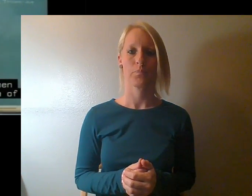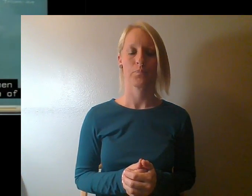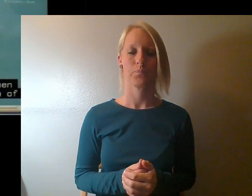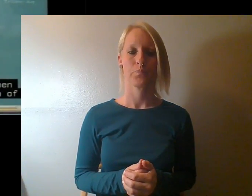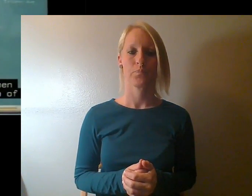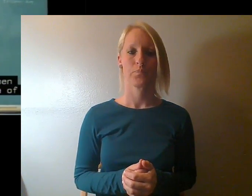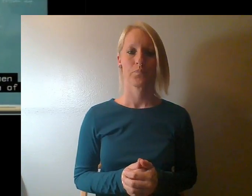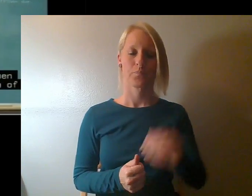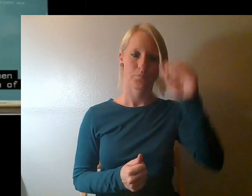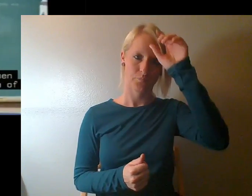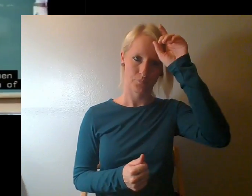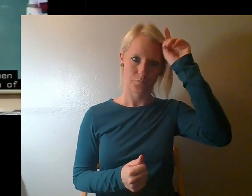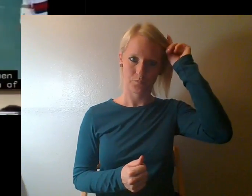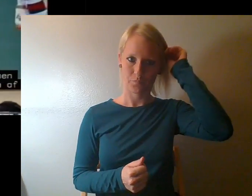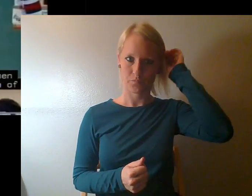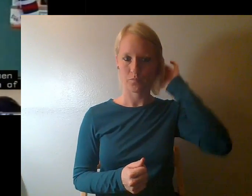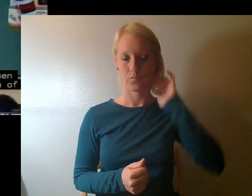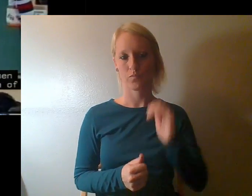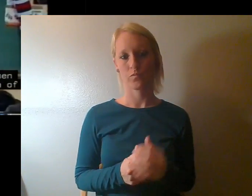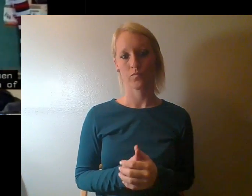an area